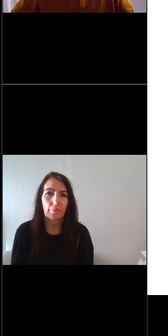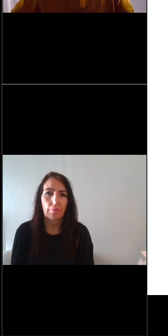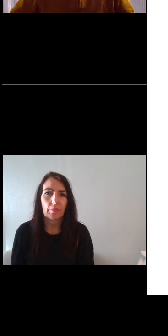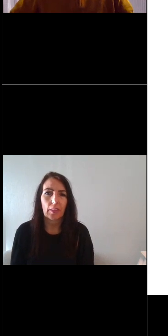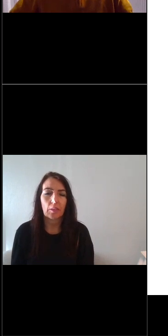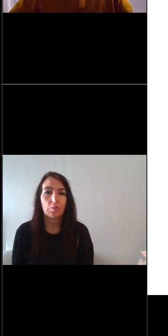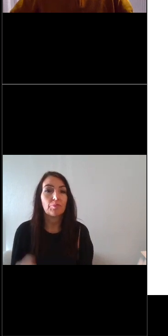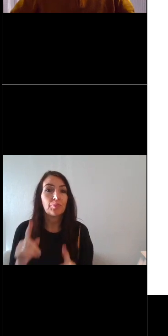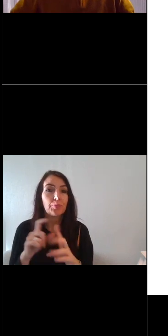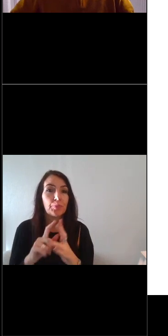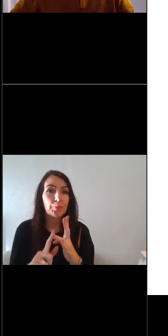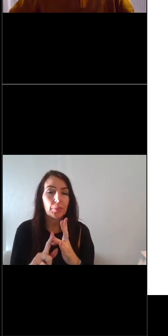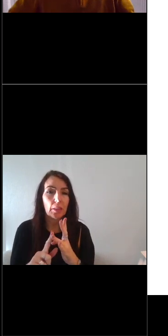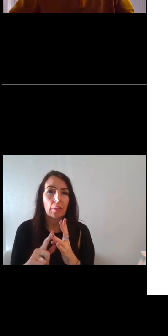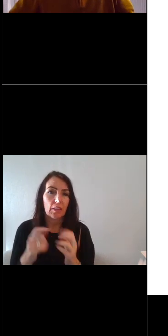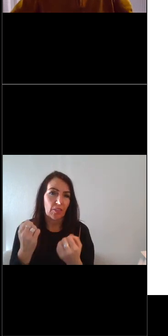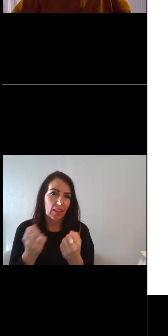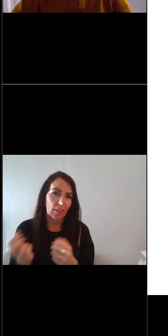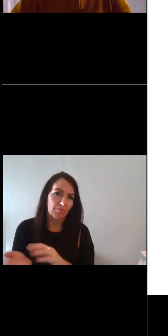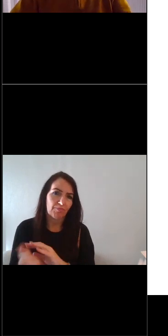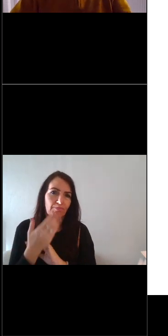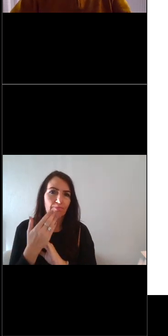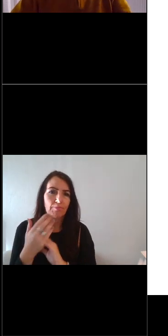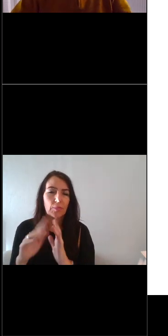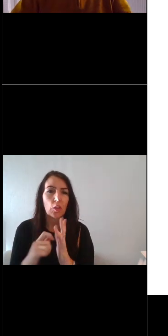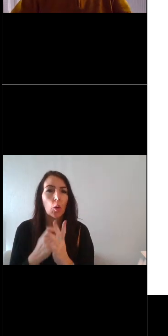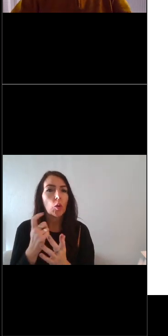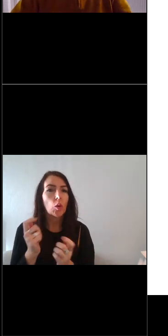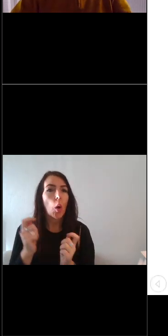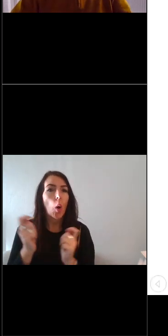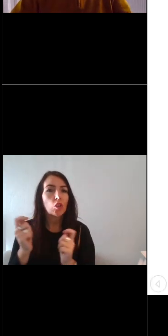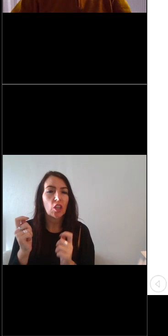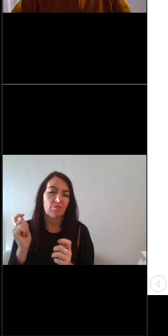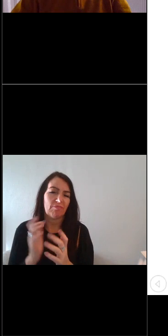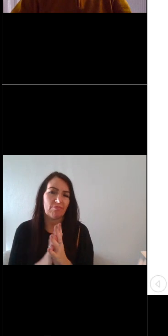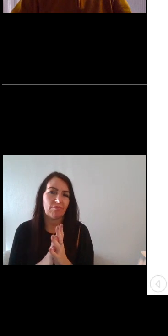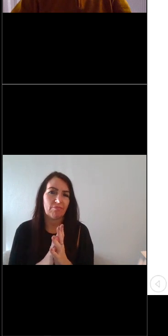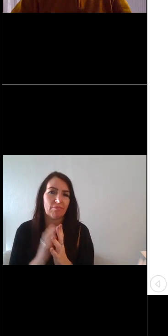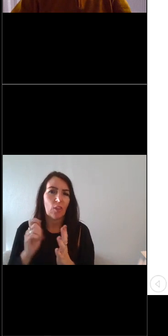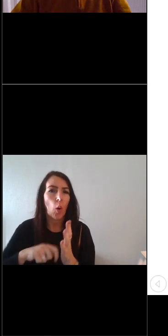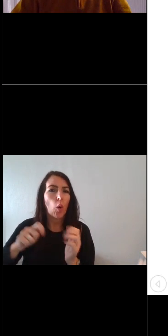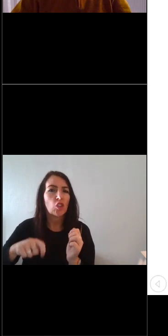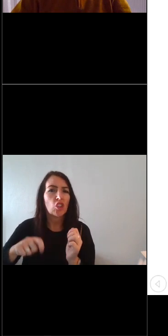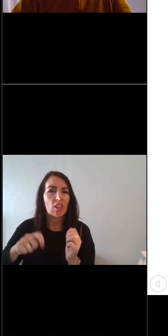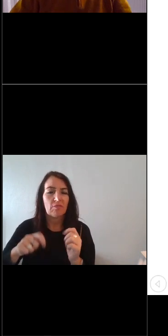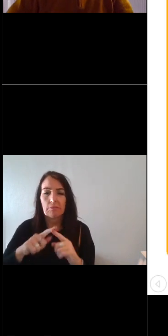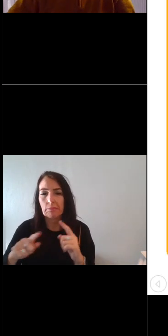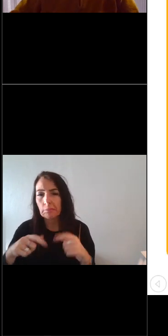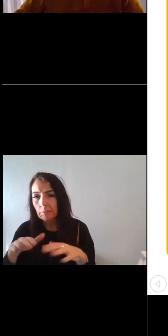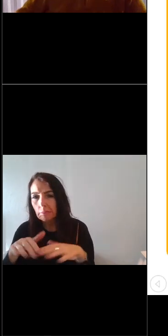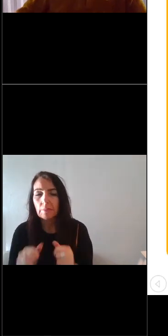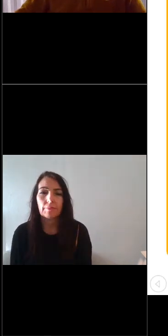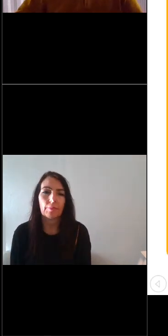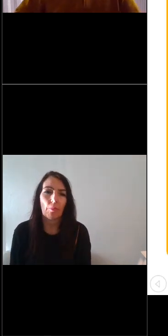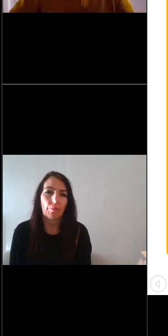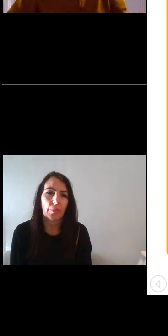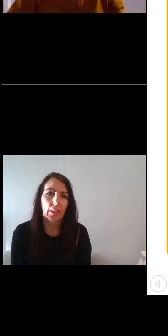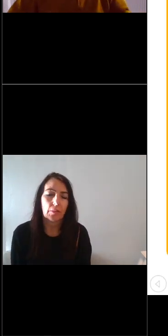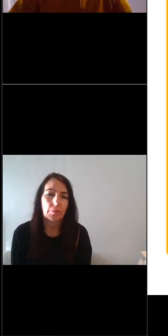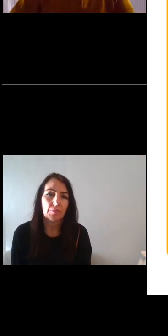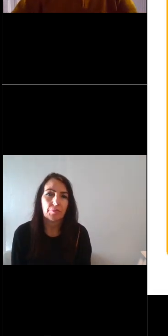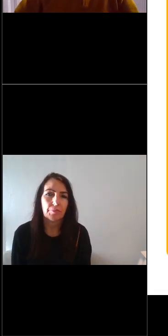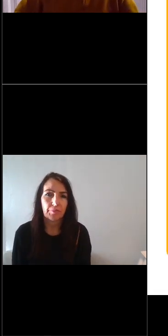case is to get rid of that vehicle or go to the pooling option, but this will certainly help you to understand if that's the case. But looking